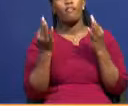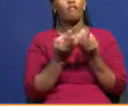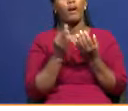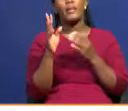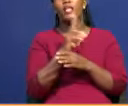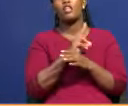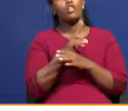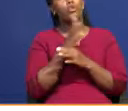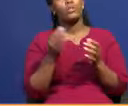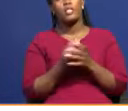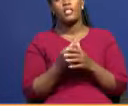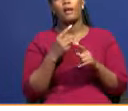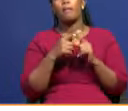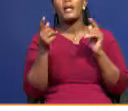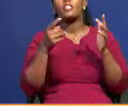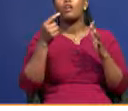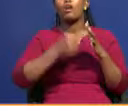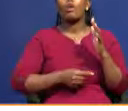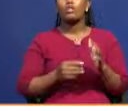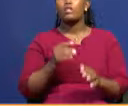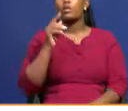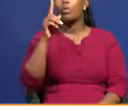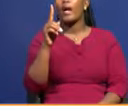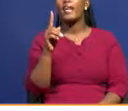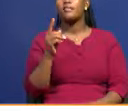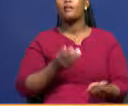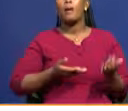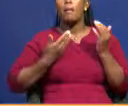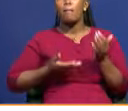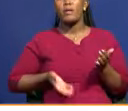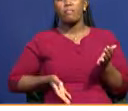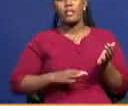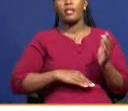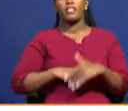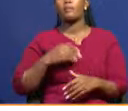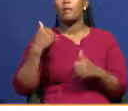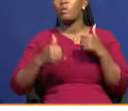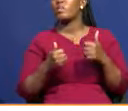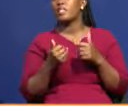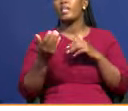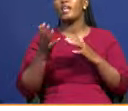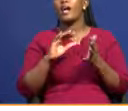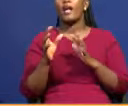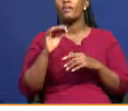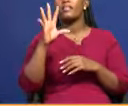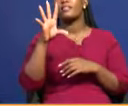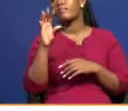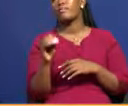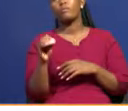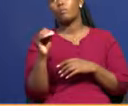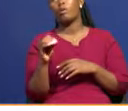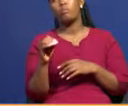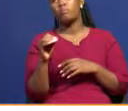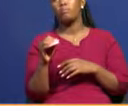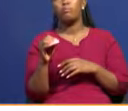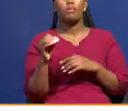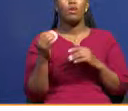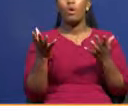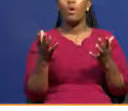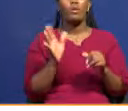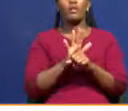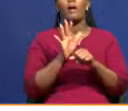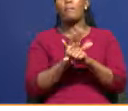is the cost of one diaper? Mm-hmm. It's about 50 shillings or more, the average cost of